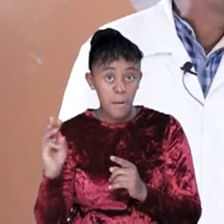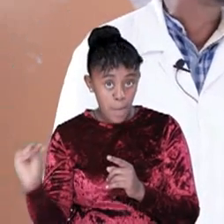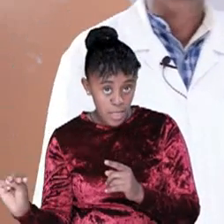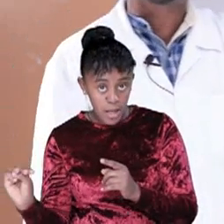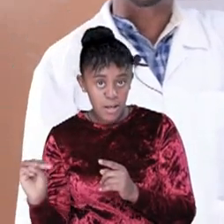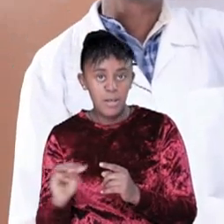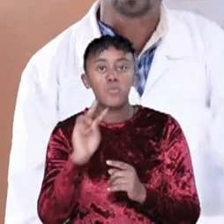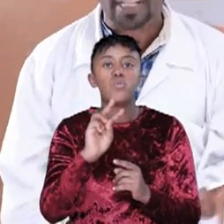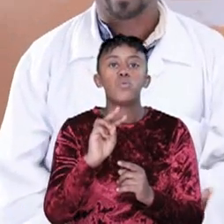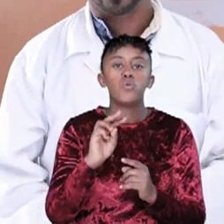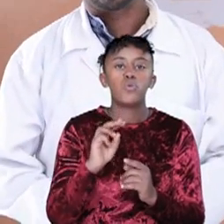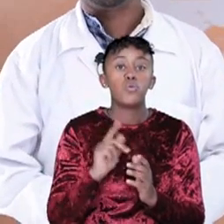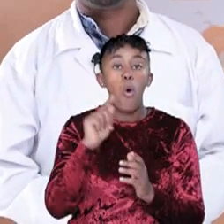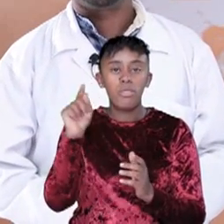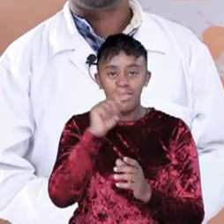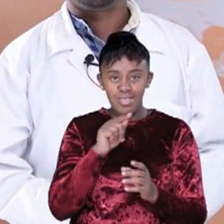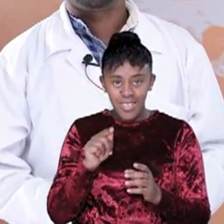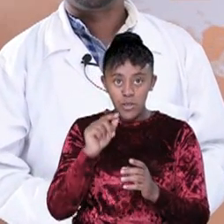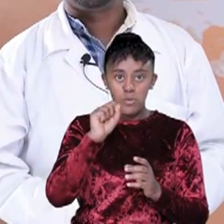spot is deflected by 2 centimeters.